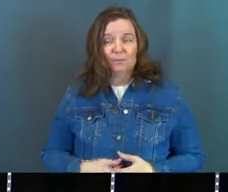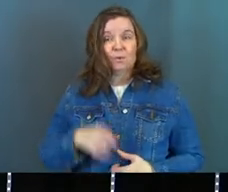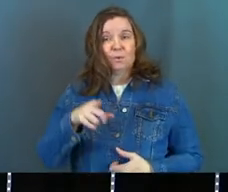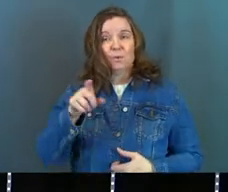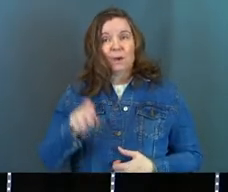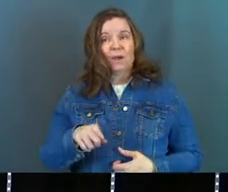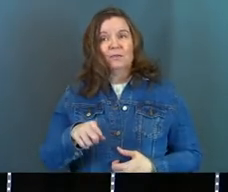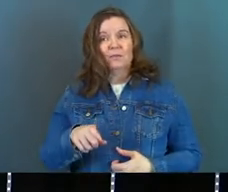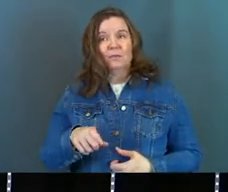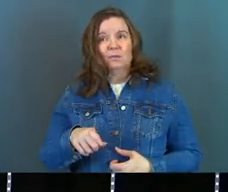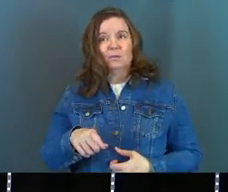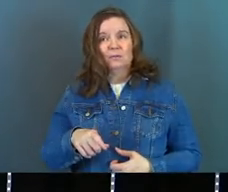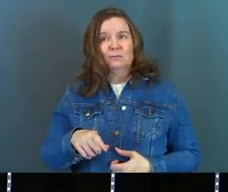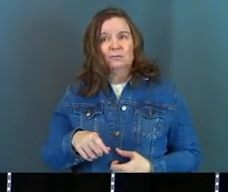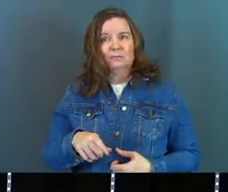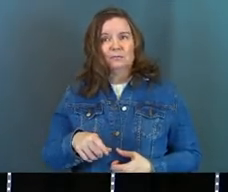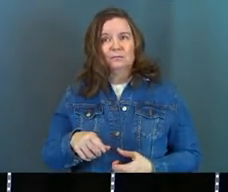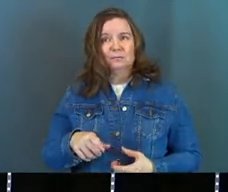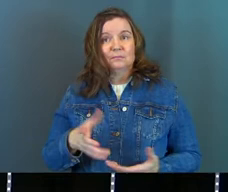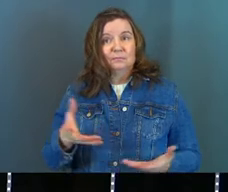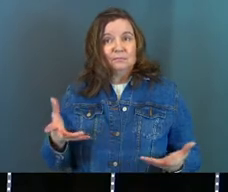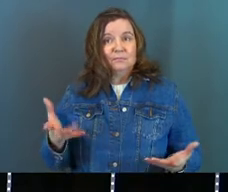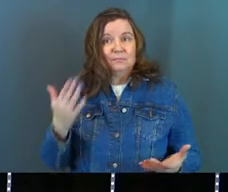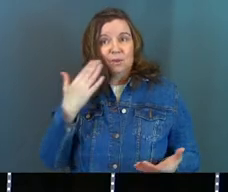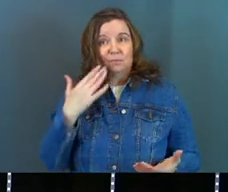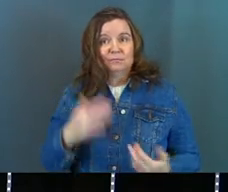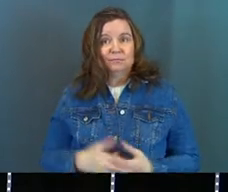You have to, you know.